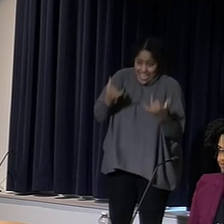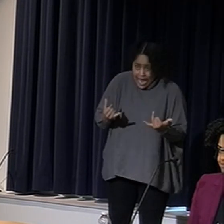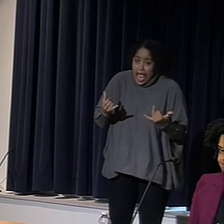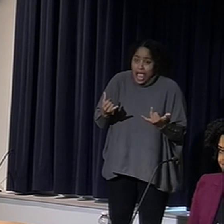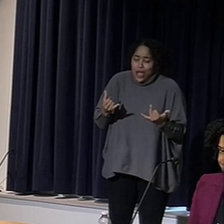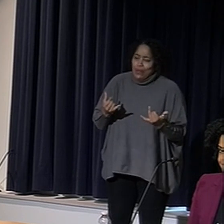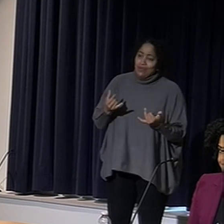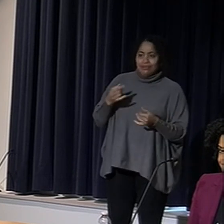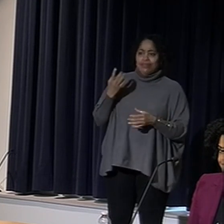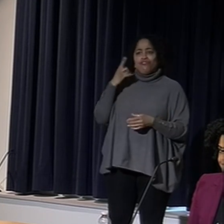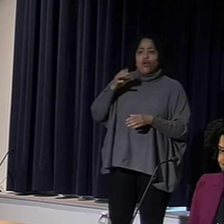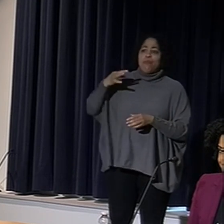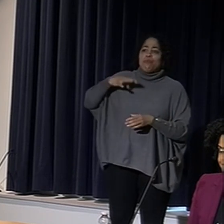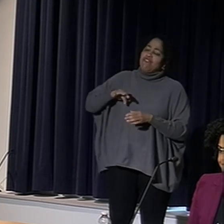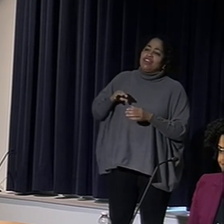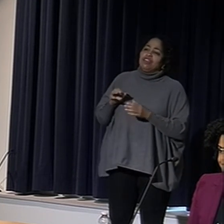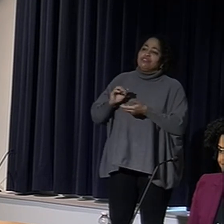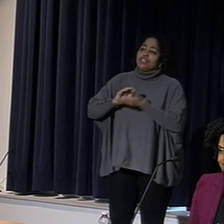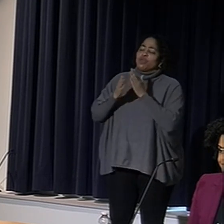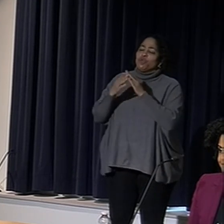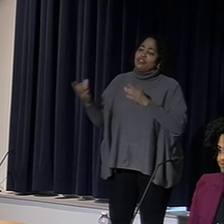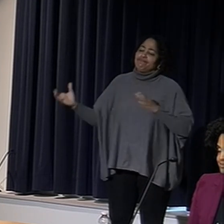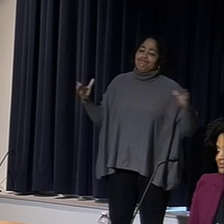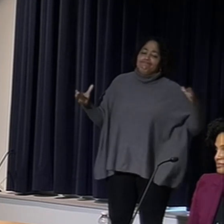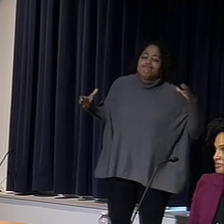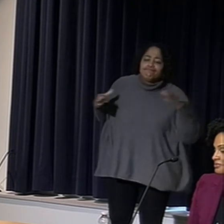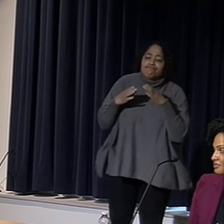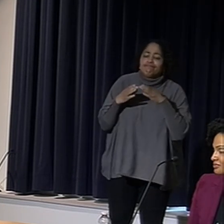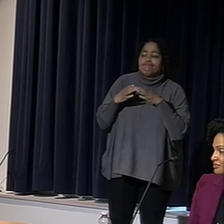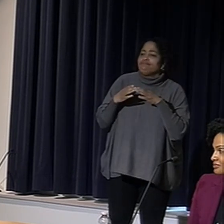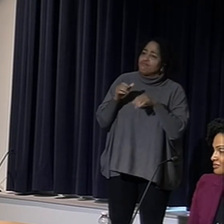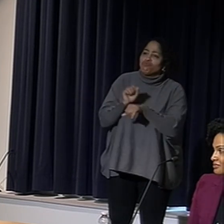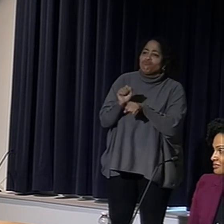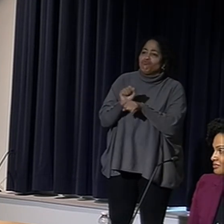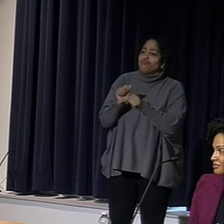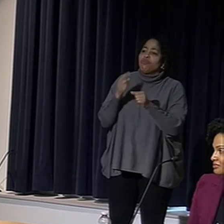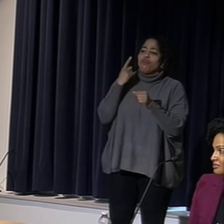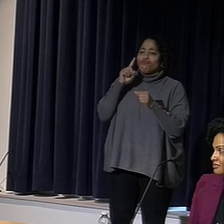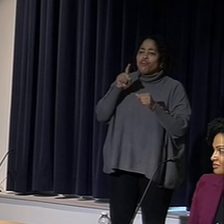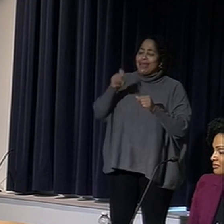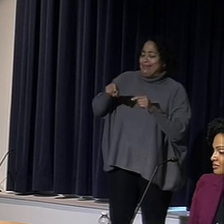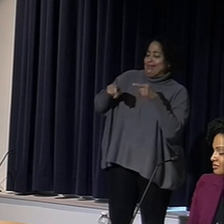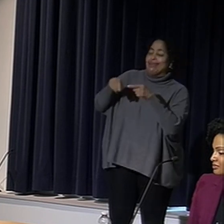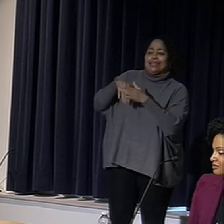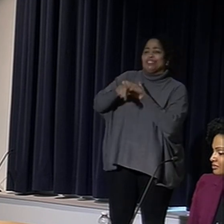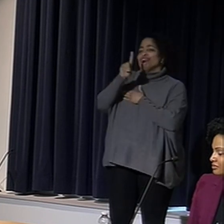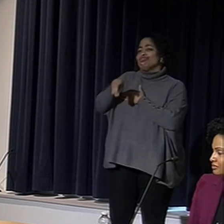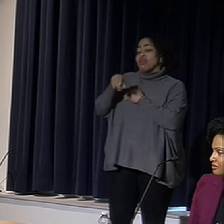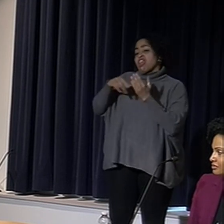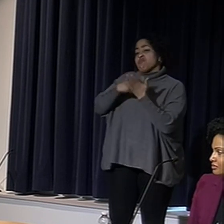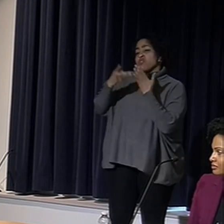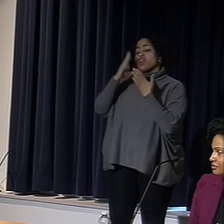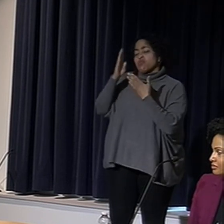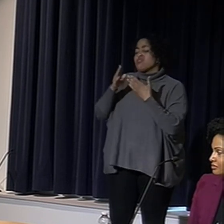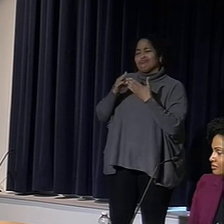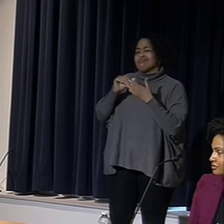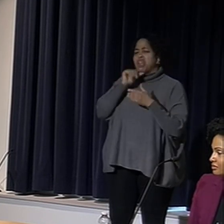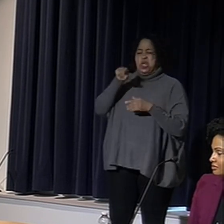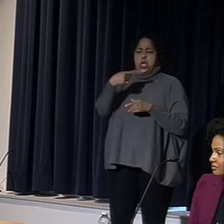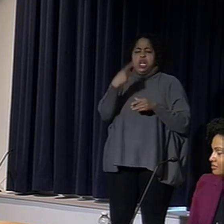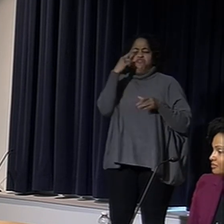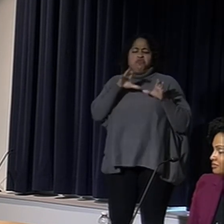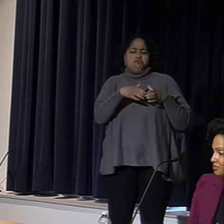really coming together to address such an urgent need in the city of Detroit. The program will extend beyond nursing homes, as